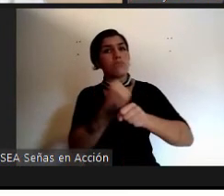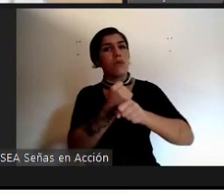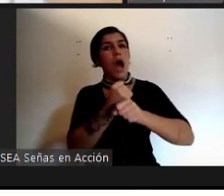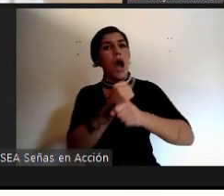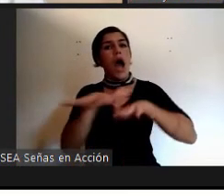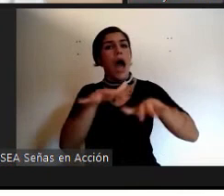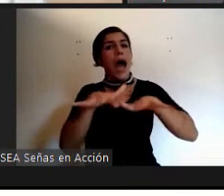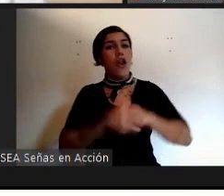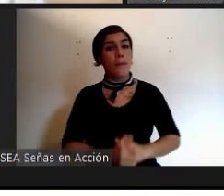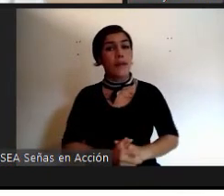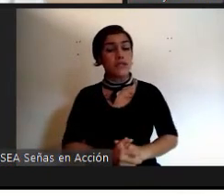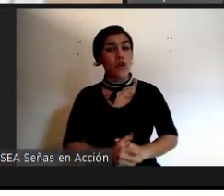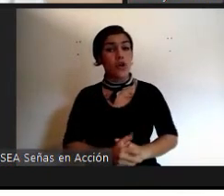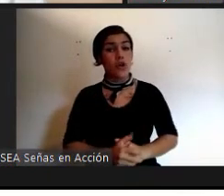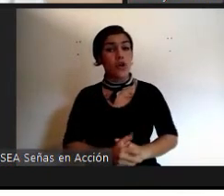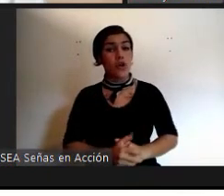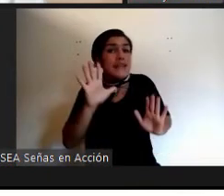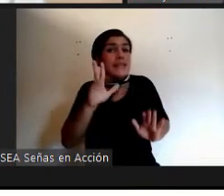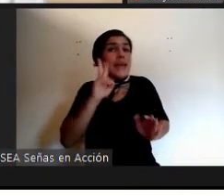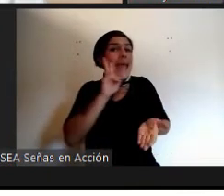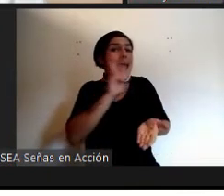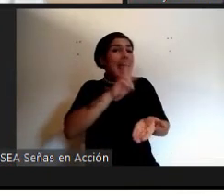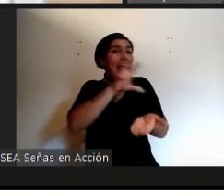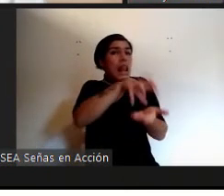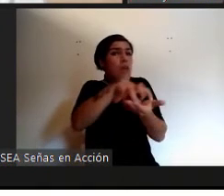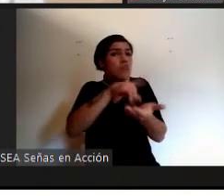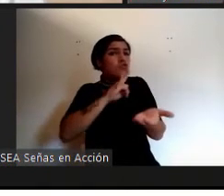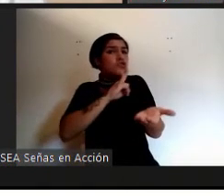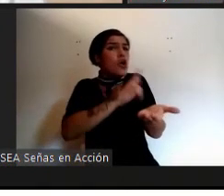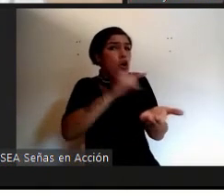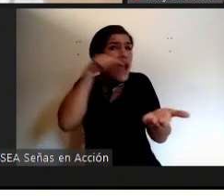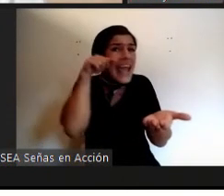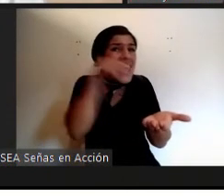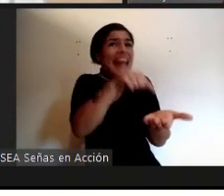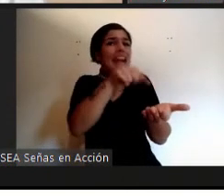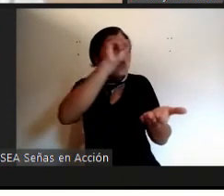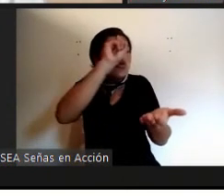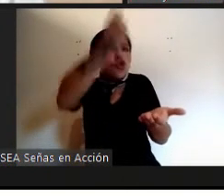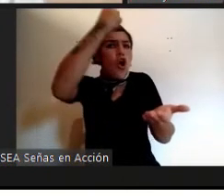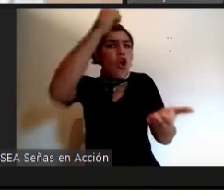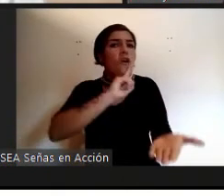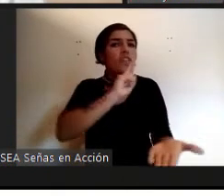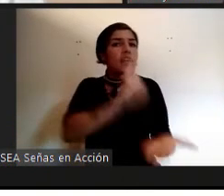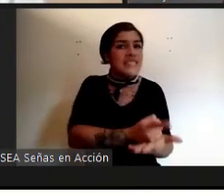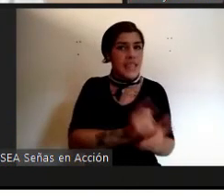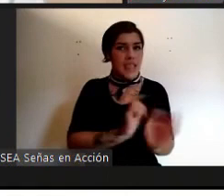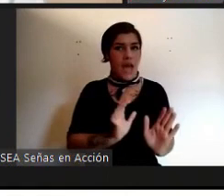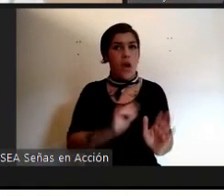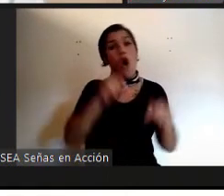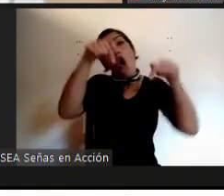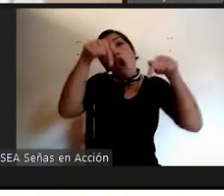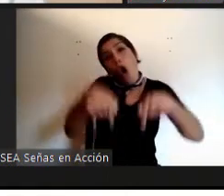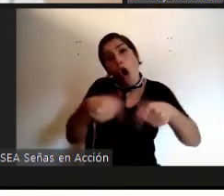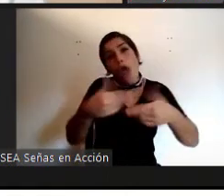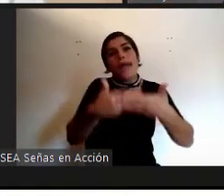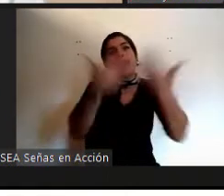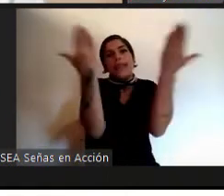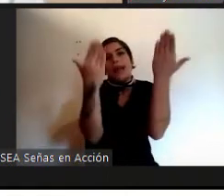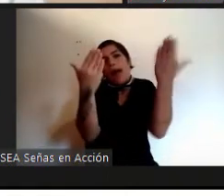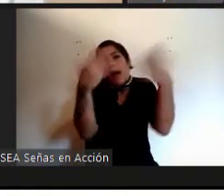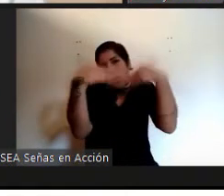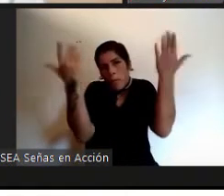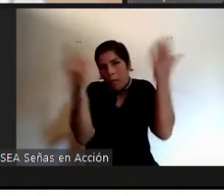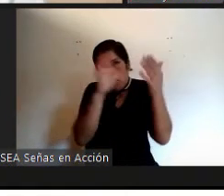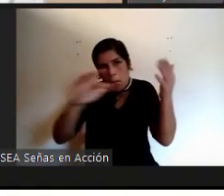than the nation state to be the ones that could say, there is free access today,